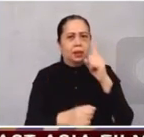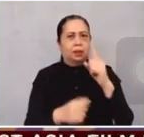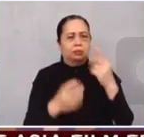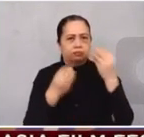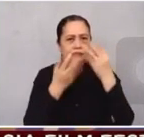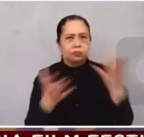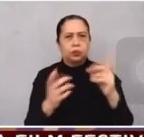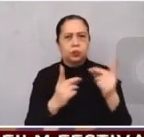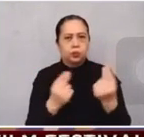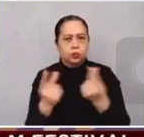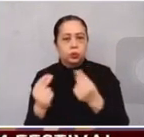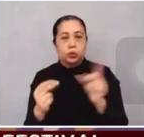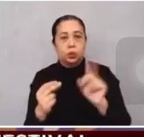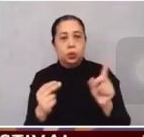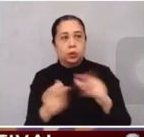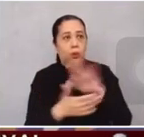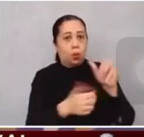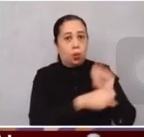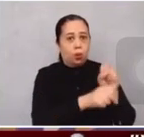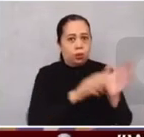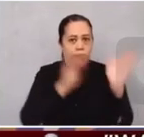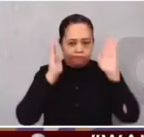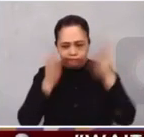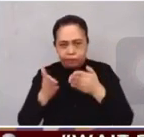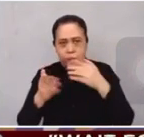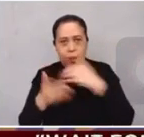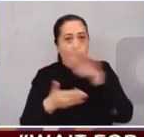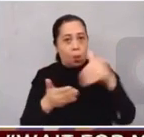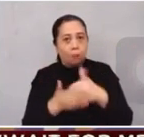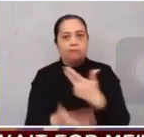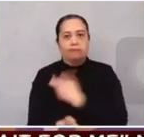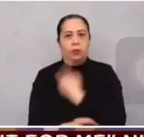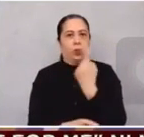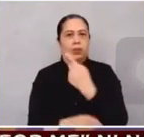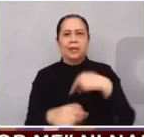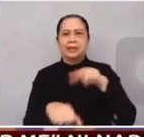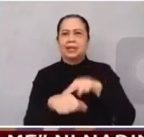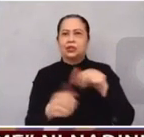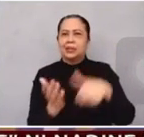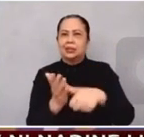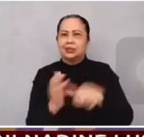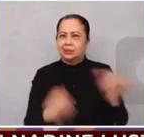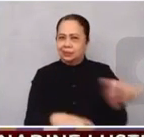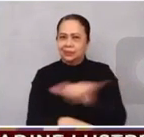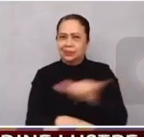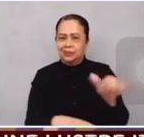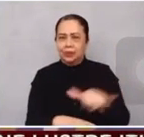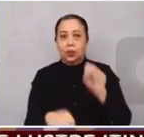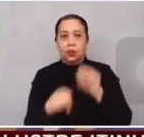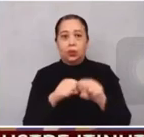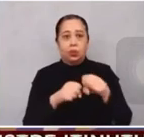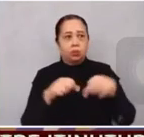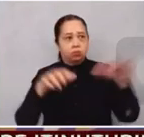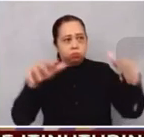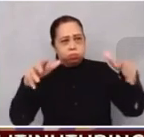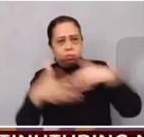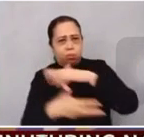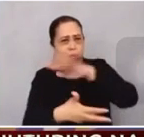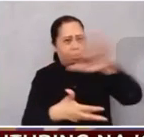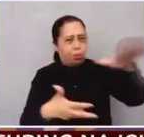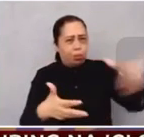ang gagawin po natin sa araw na yon, vaccination lang. Parang yung national election. So hahakutin natin yung lahat ng mga